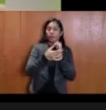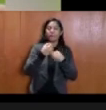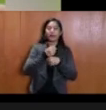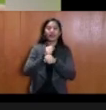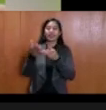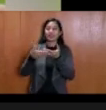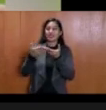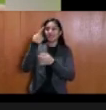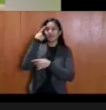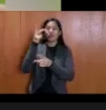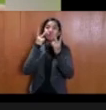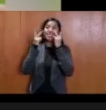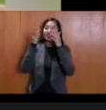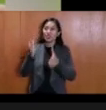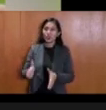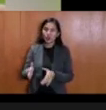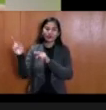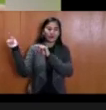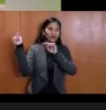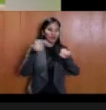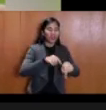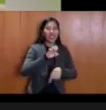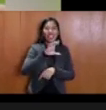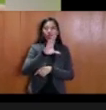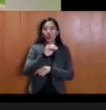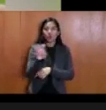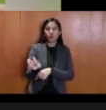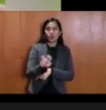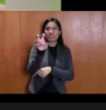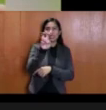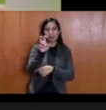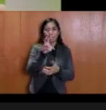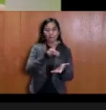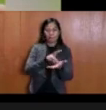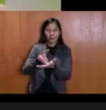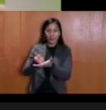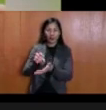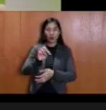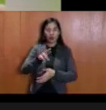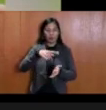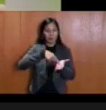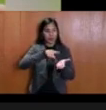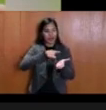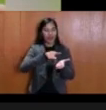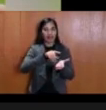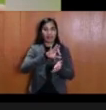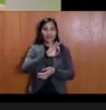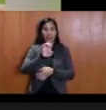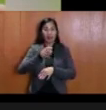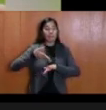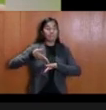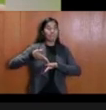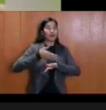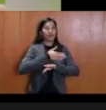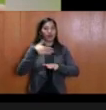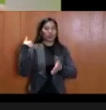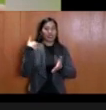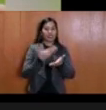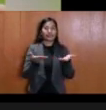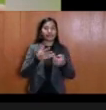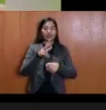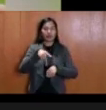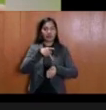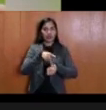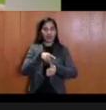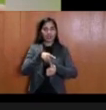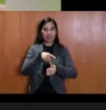for visitors to enter ecotourism sites, enable them to pay for fees even before they even arrive here in the Philippines or in